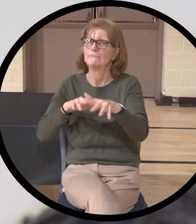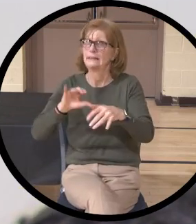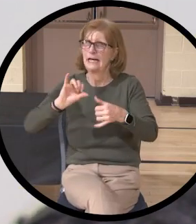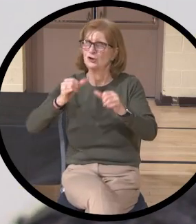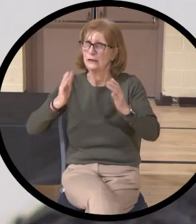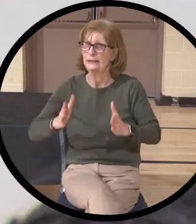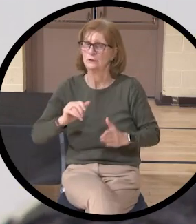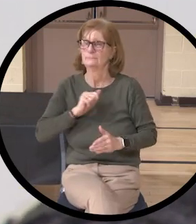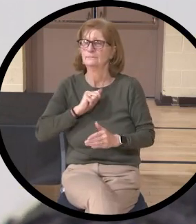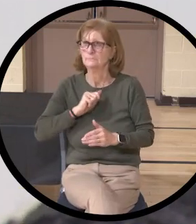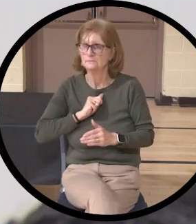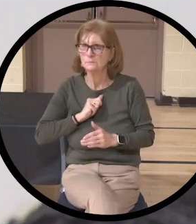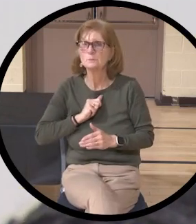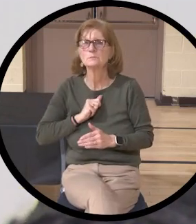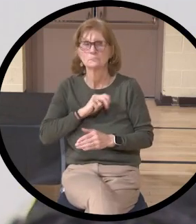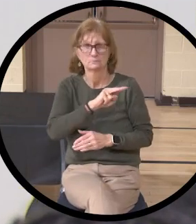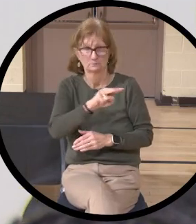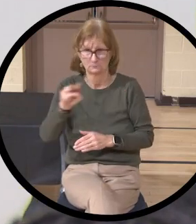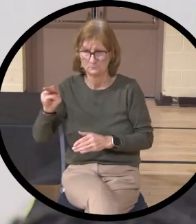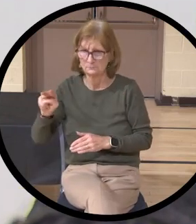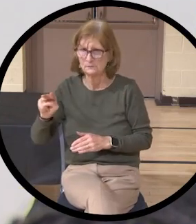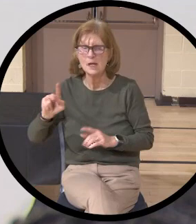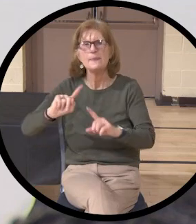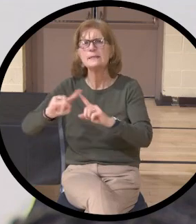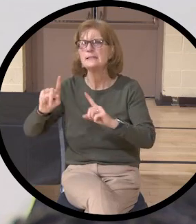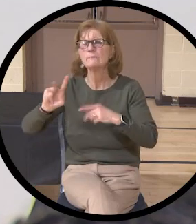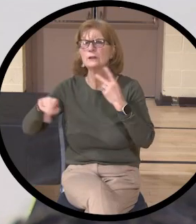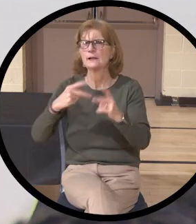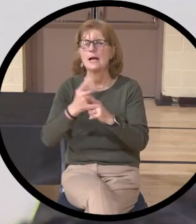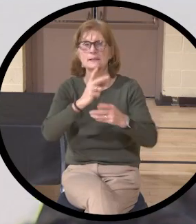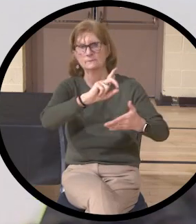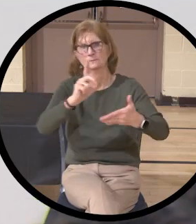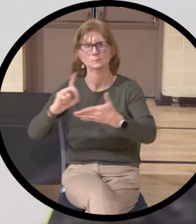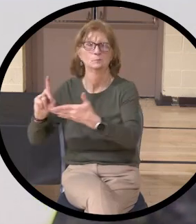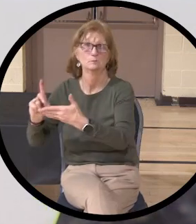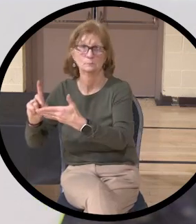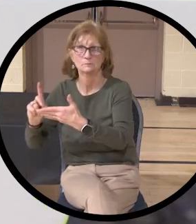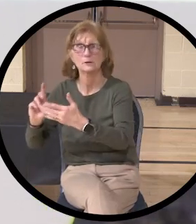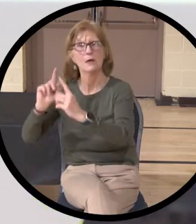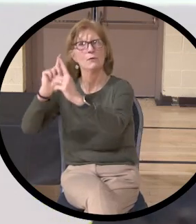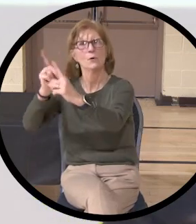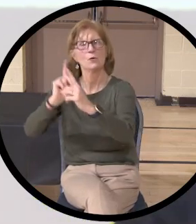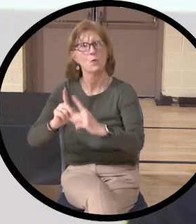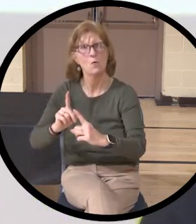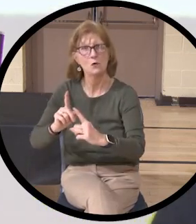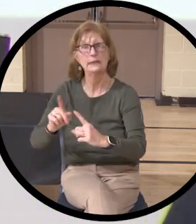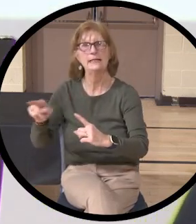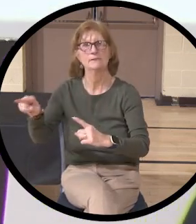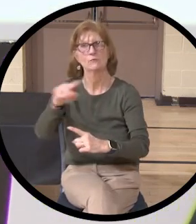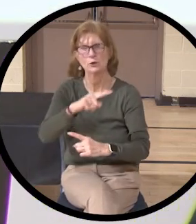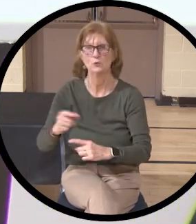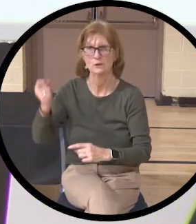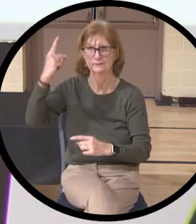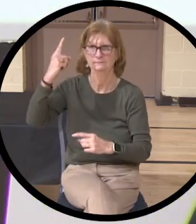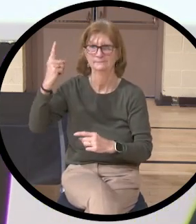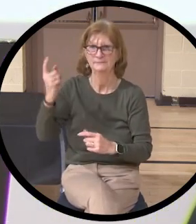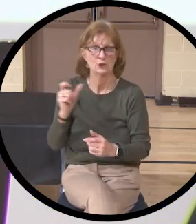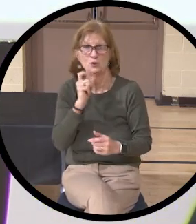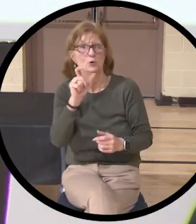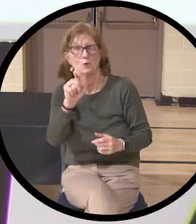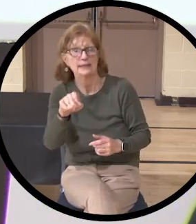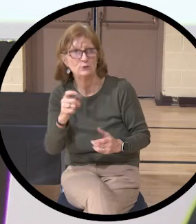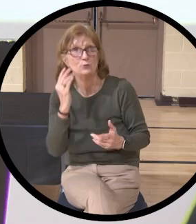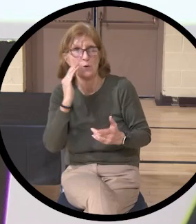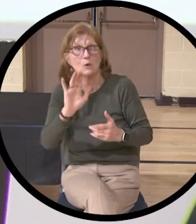at this project, all of these design features are designed to be understood. You don't need to know what it's